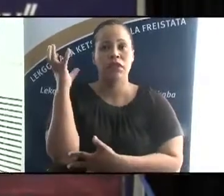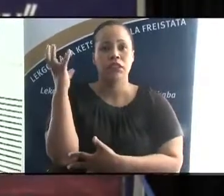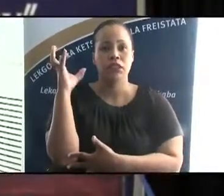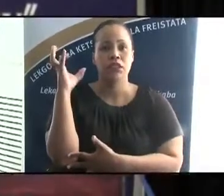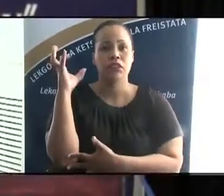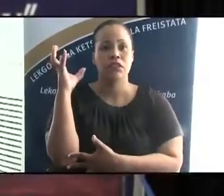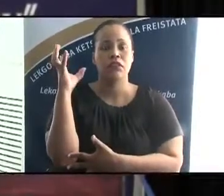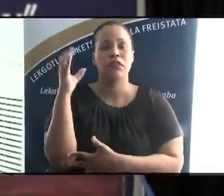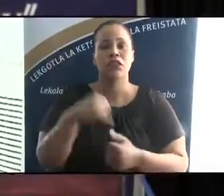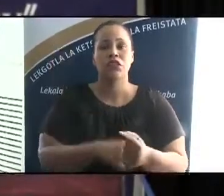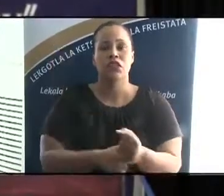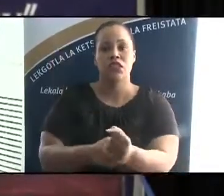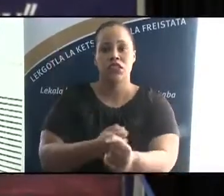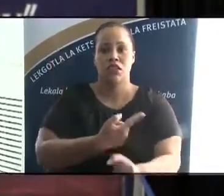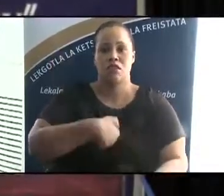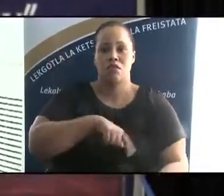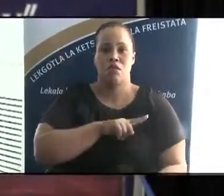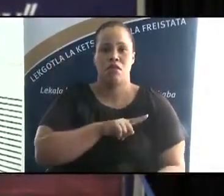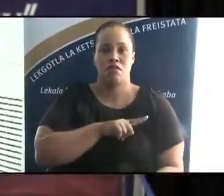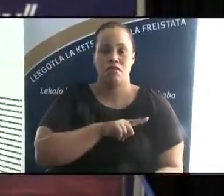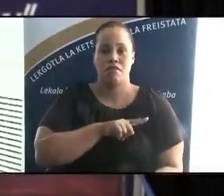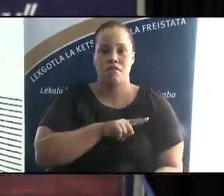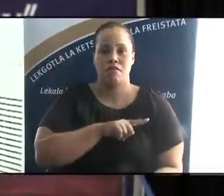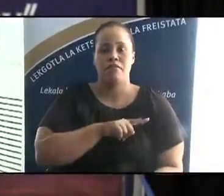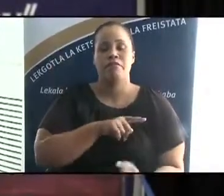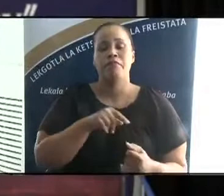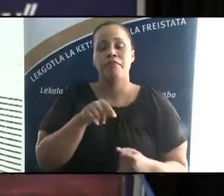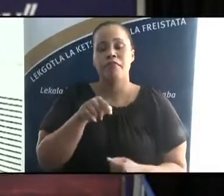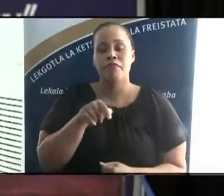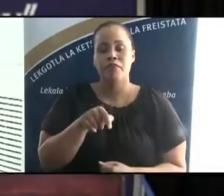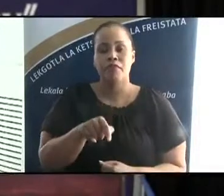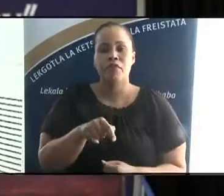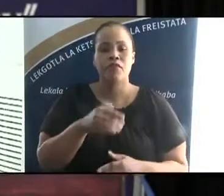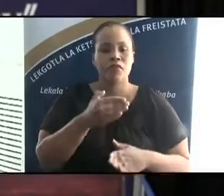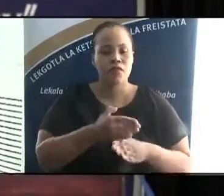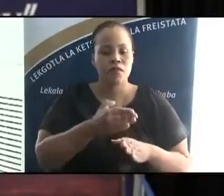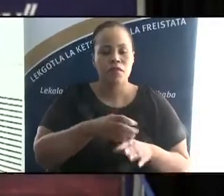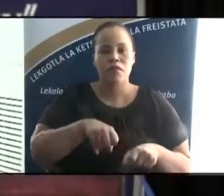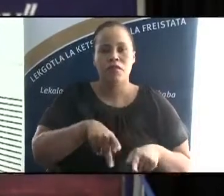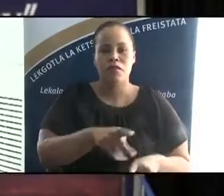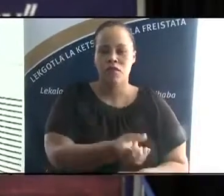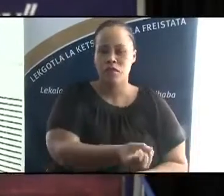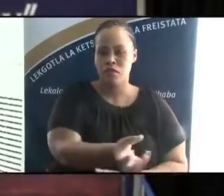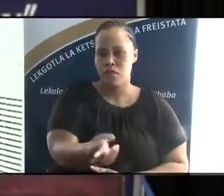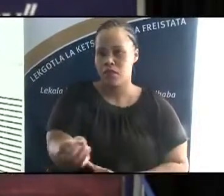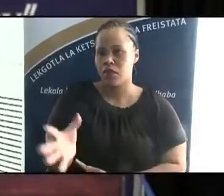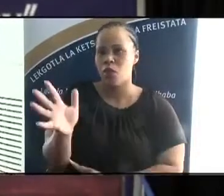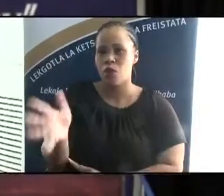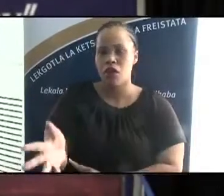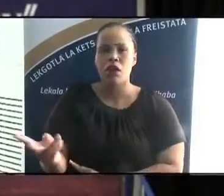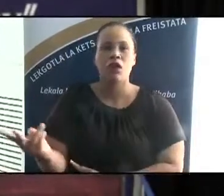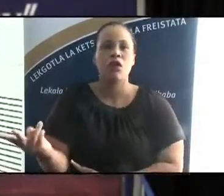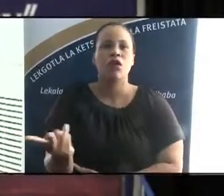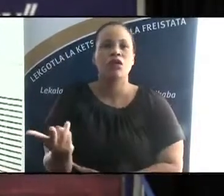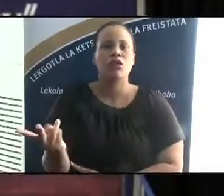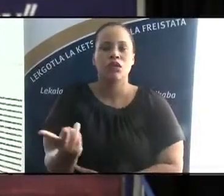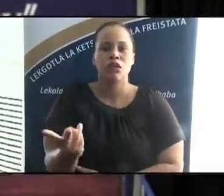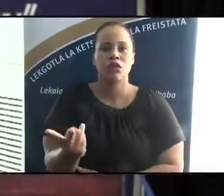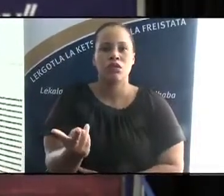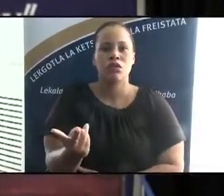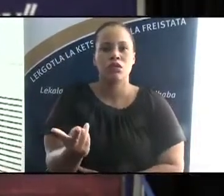Development Strategy and our executive. This will not only create job opportunities, but will further provide access